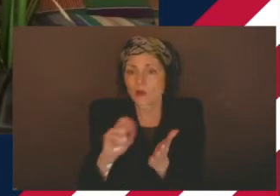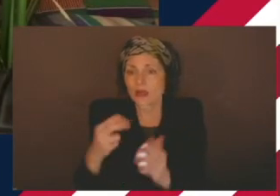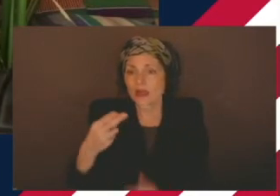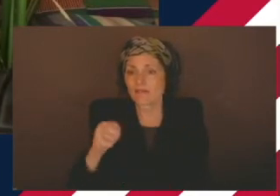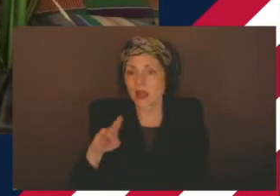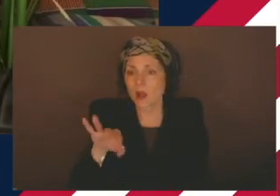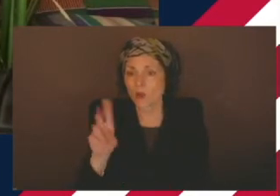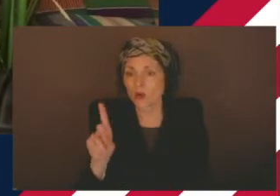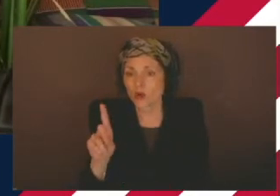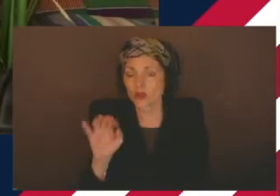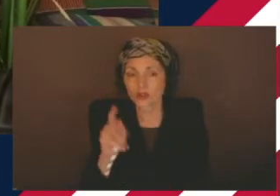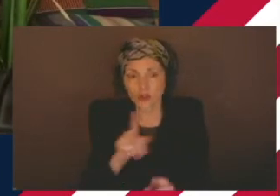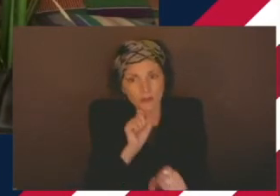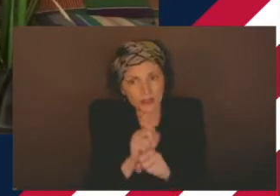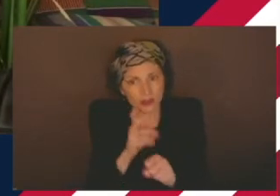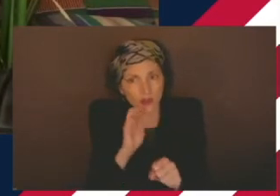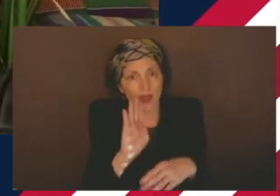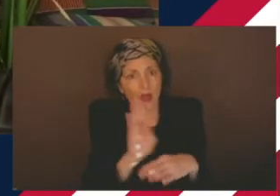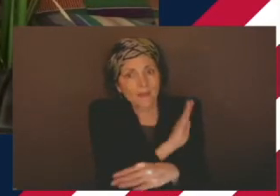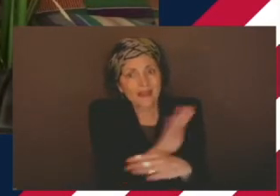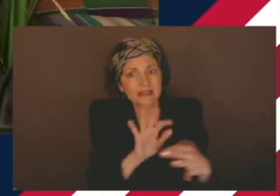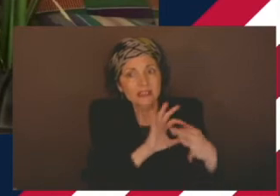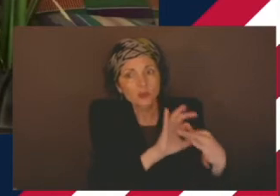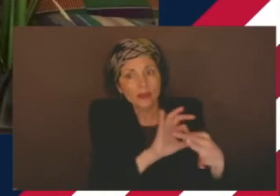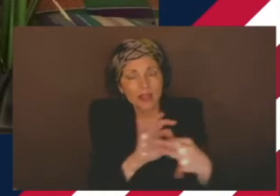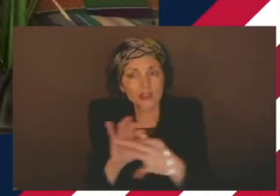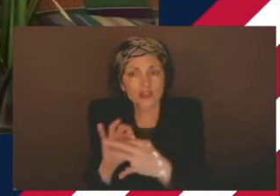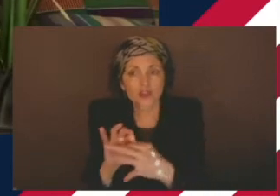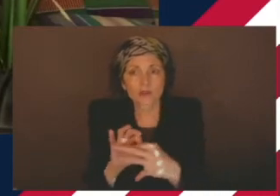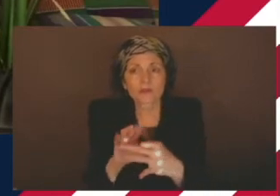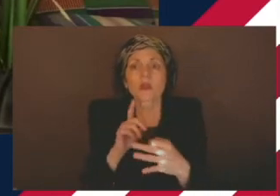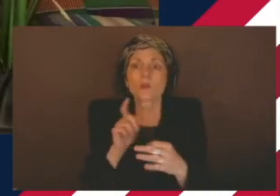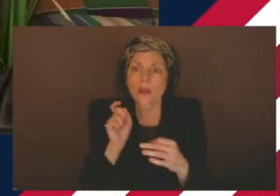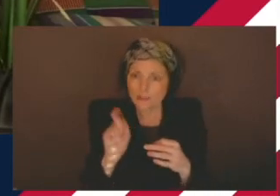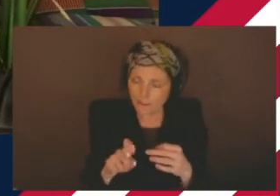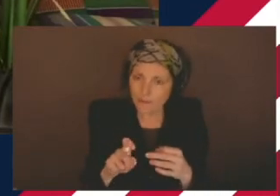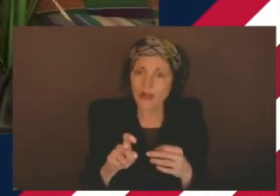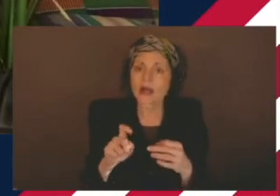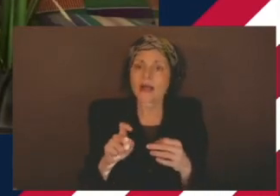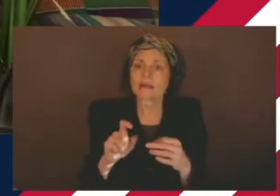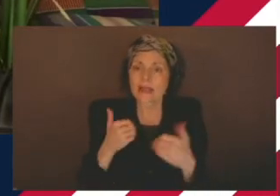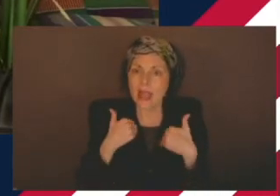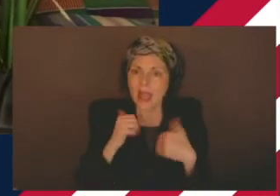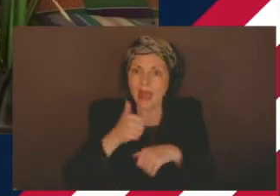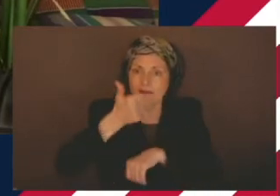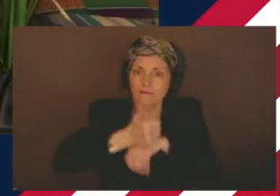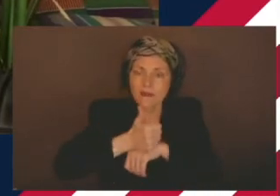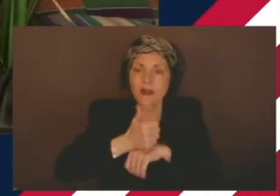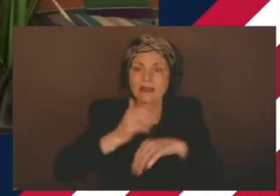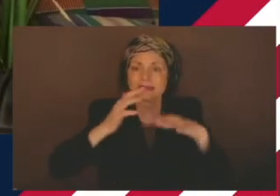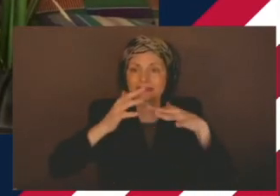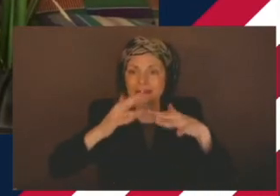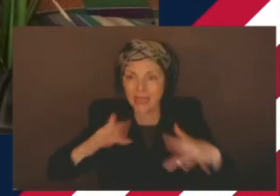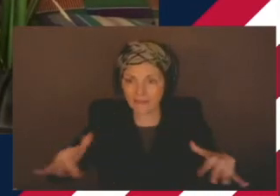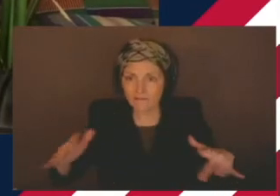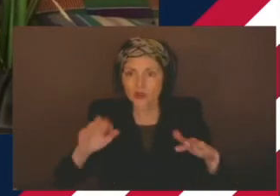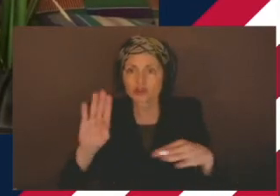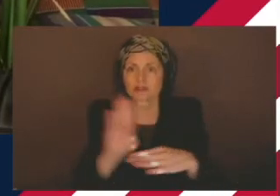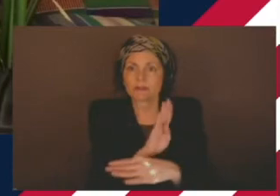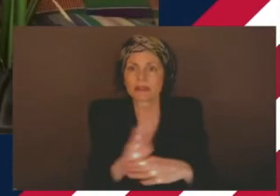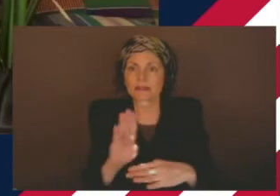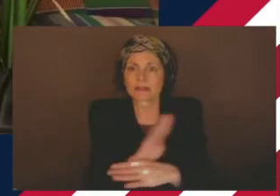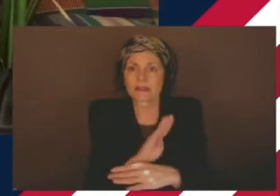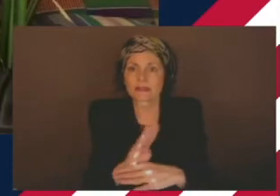business relations incorporated diverse businesses, and we have gone all the way backwards. So how do you think this